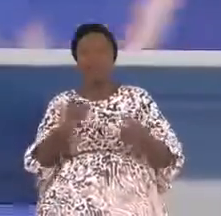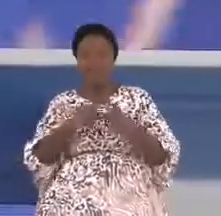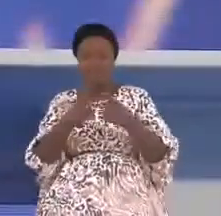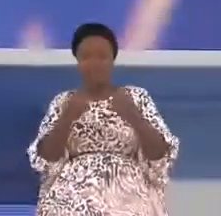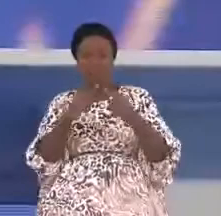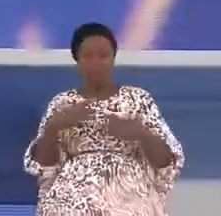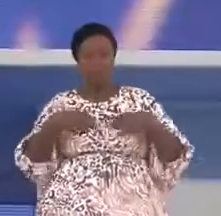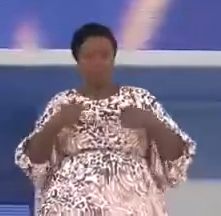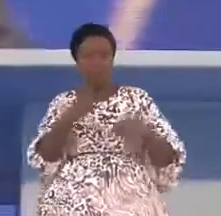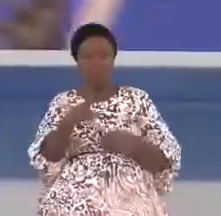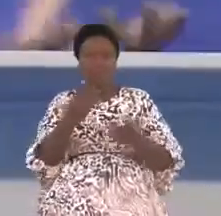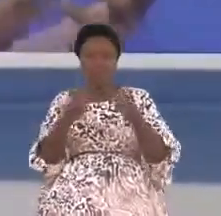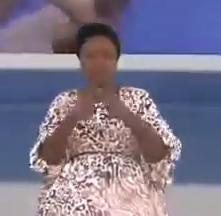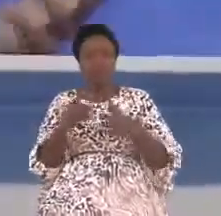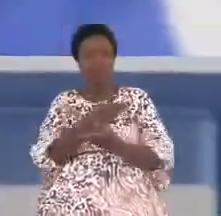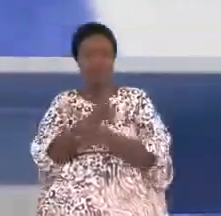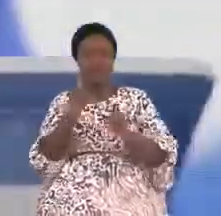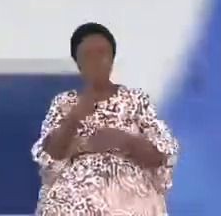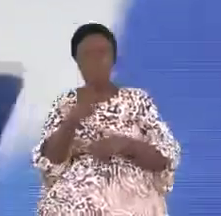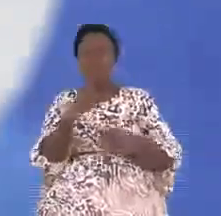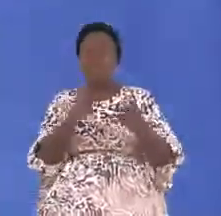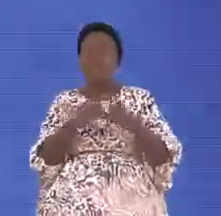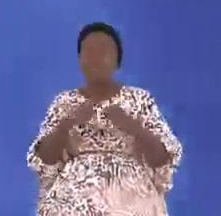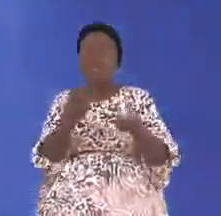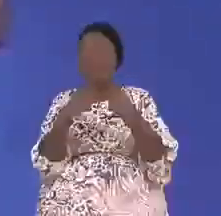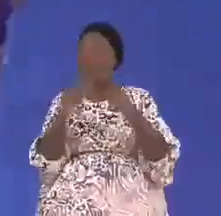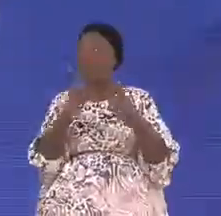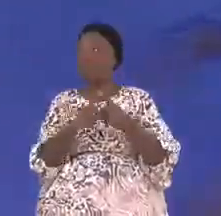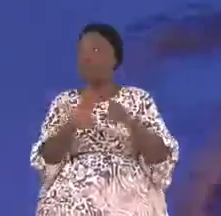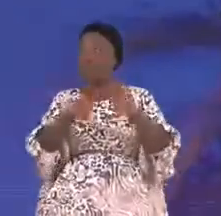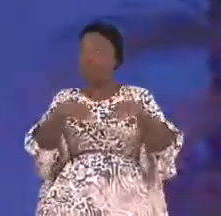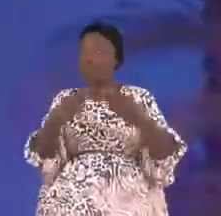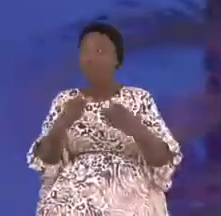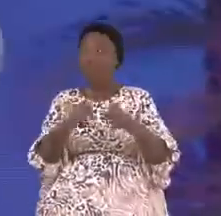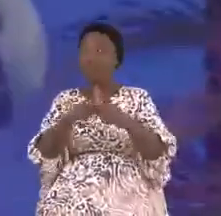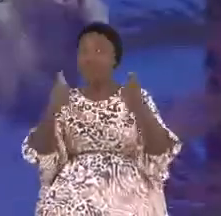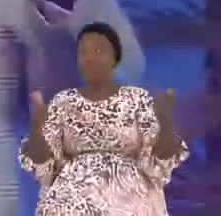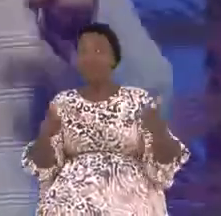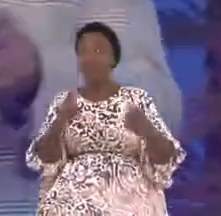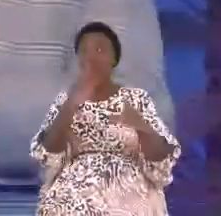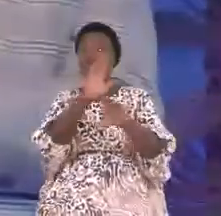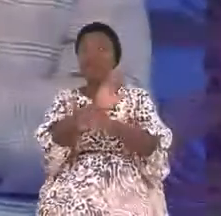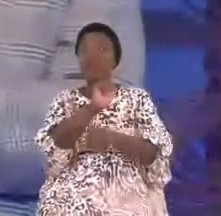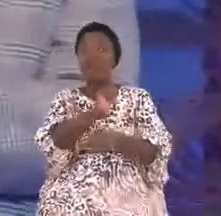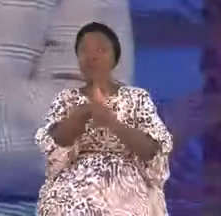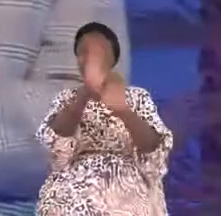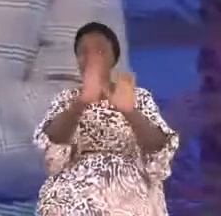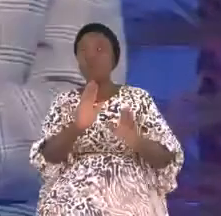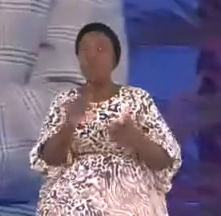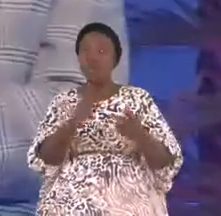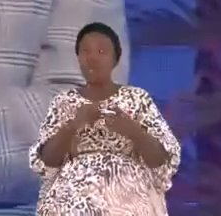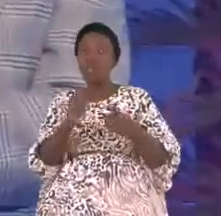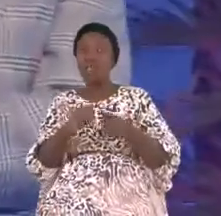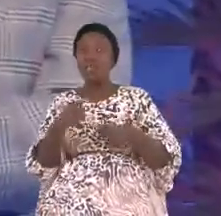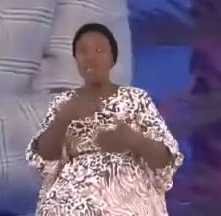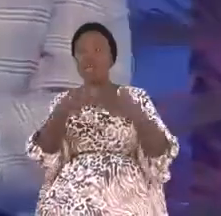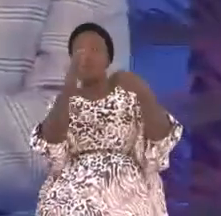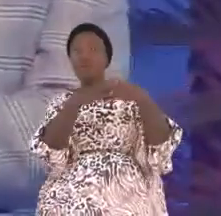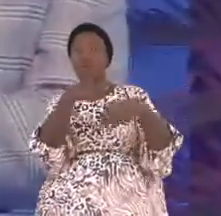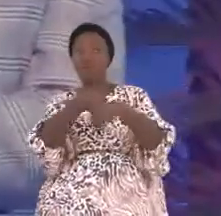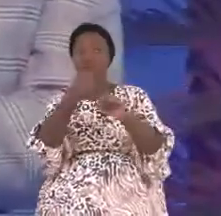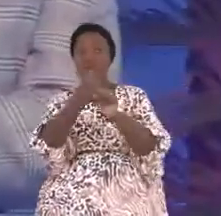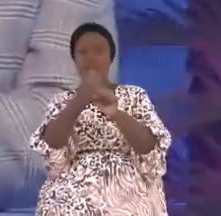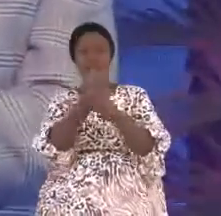to deliver you he comes to give you supernatural heaven mage salvation